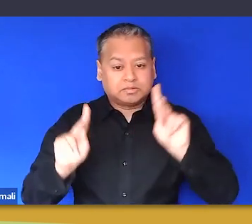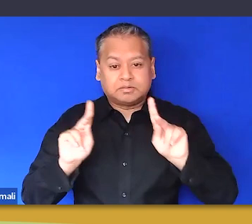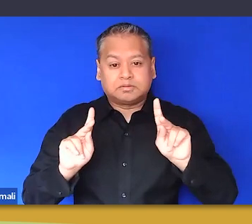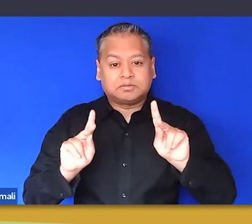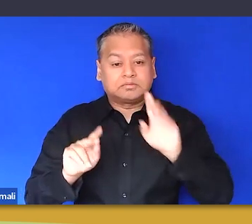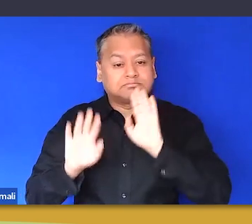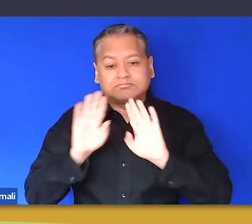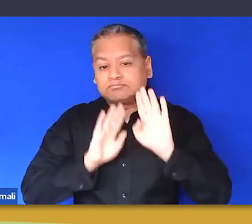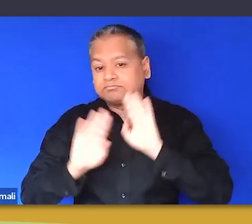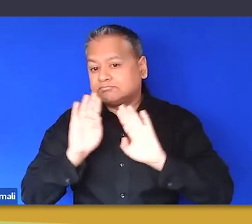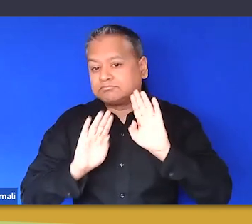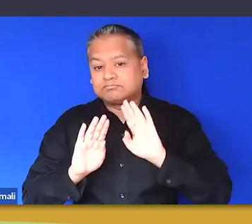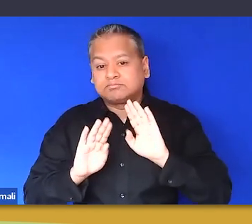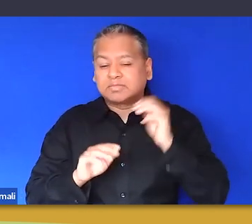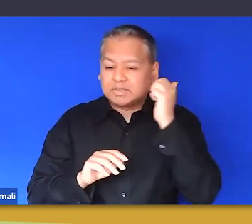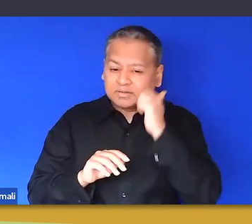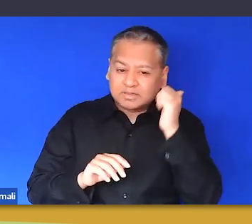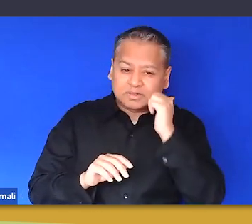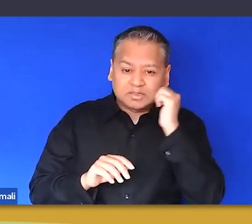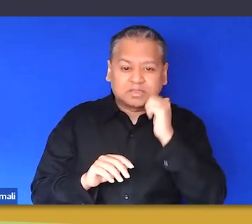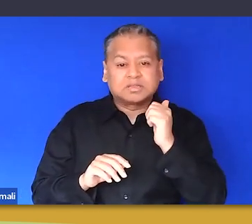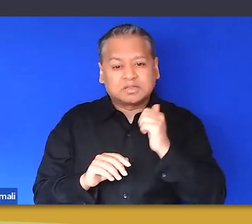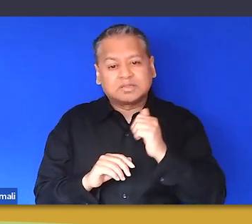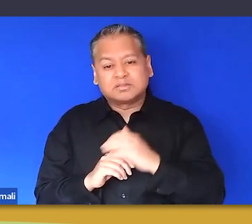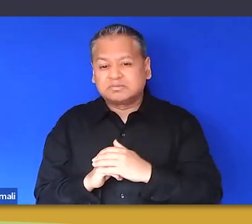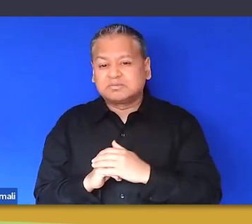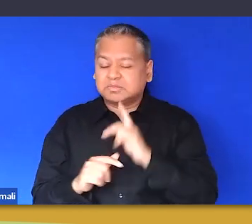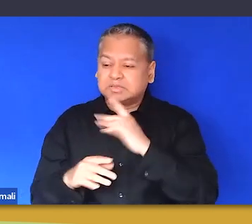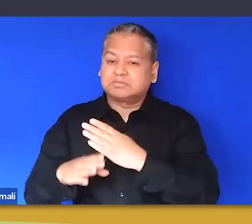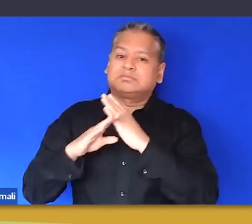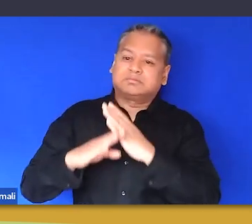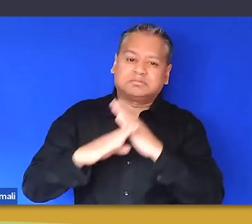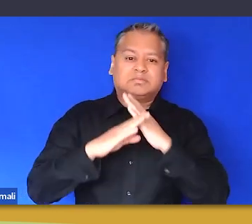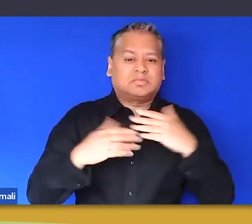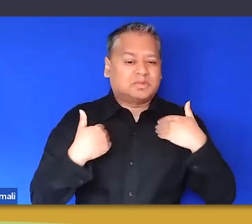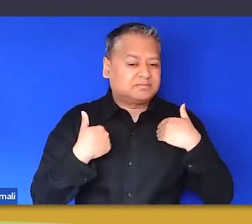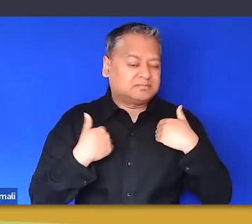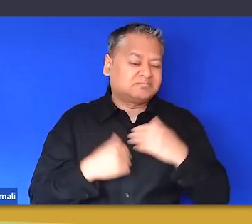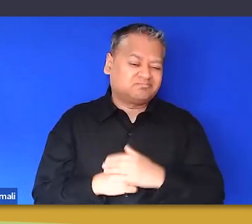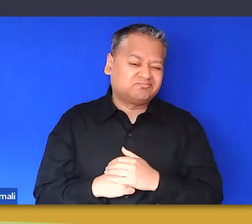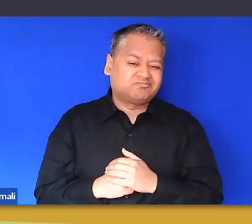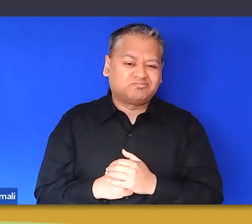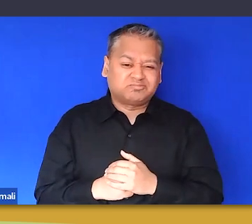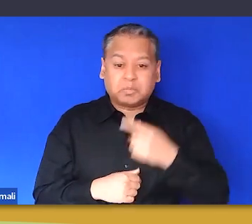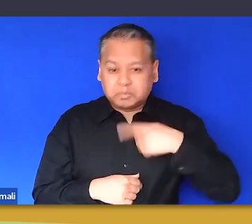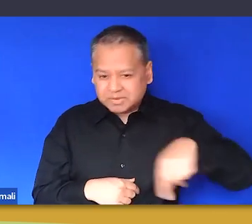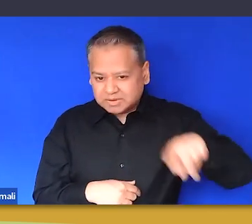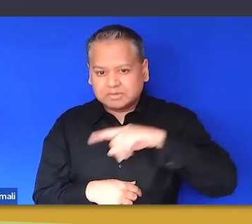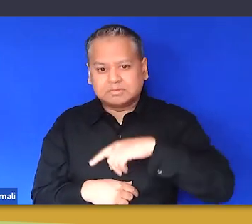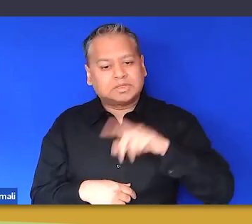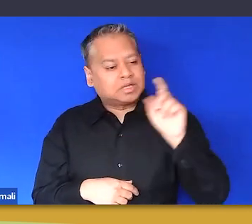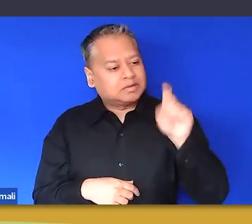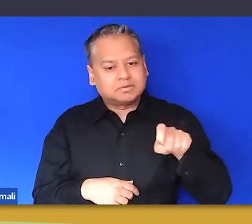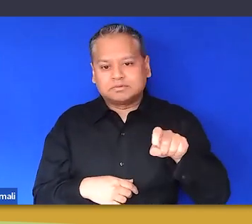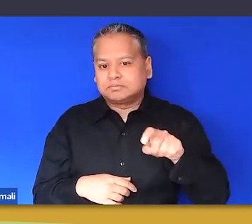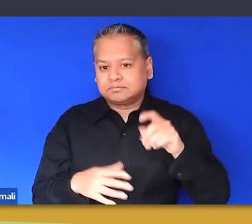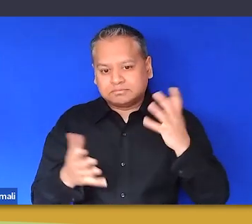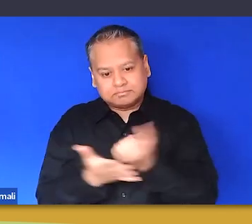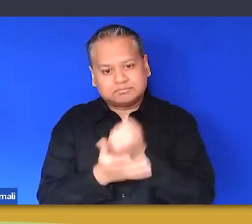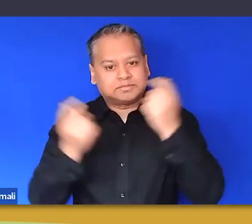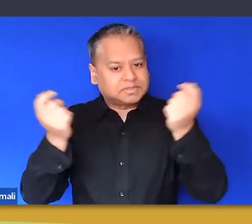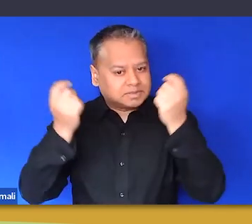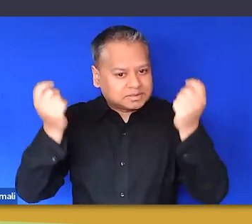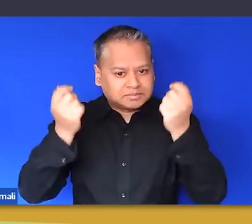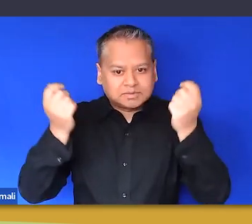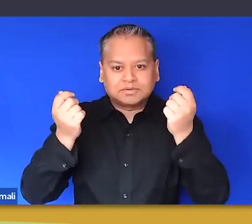barriers that they face in their lives. Now more than ever, we must celebrate diversity and recognize those who